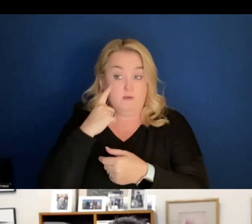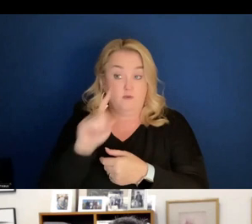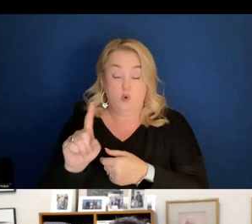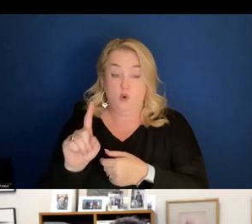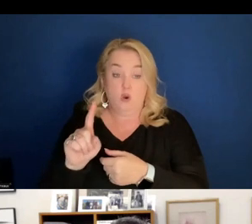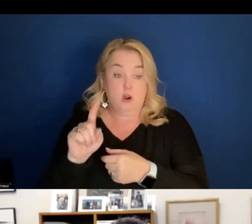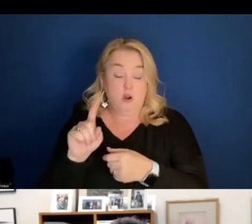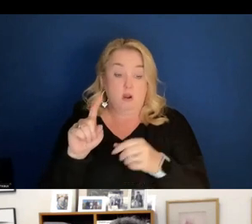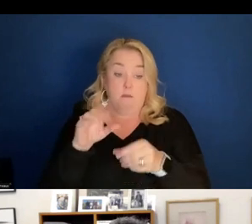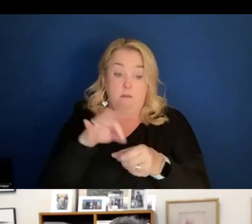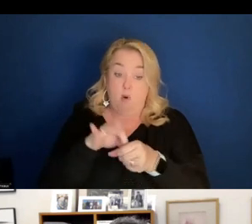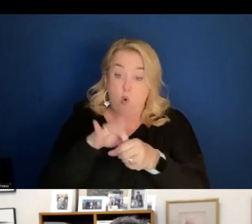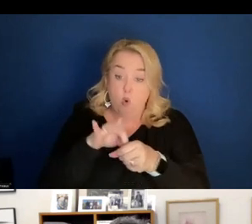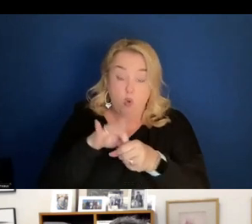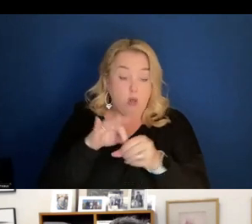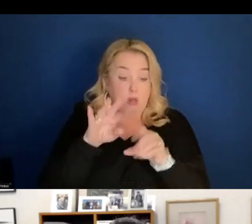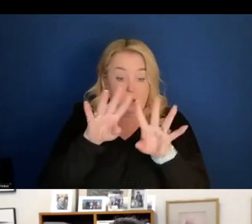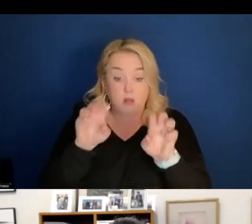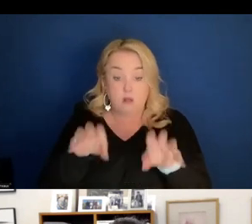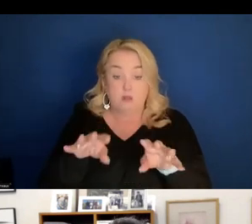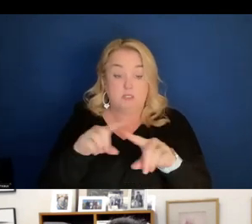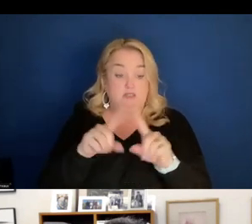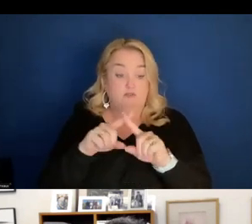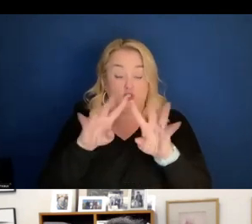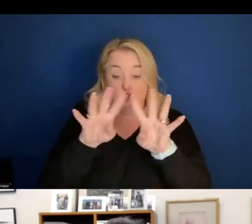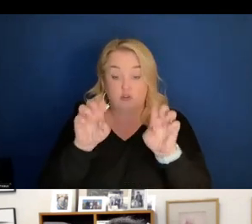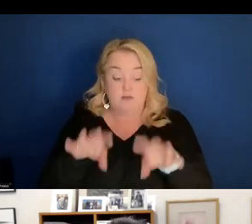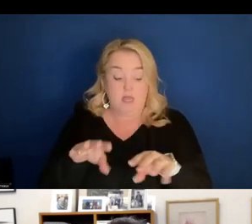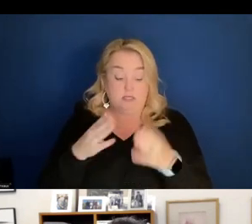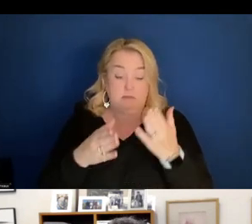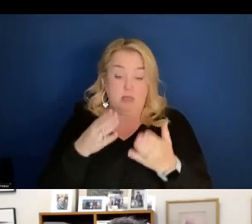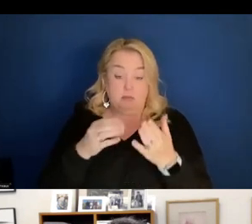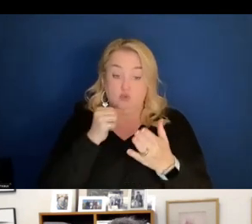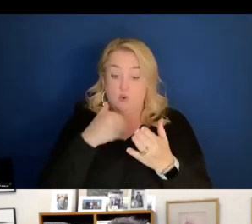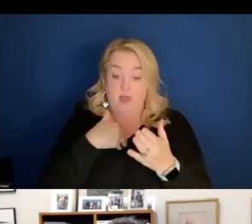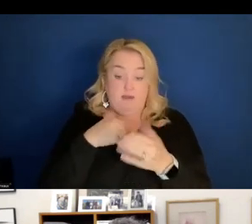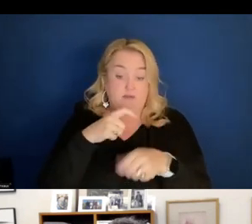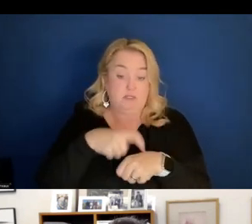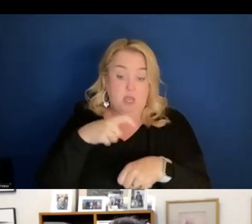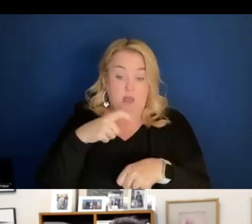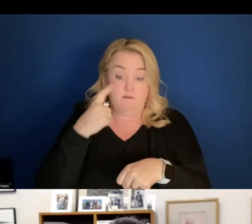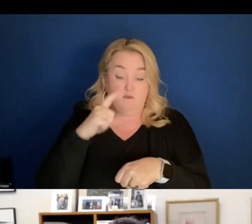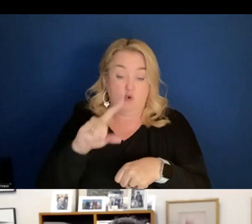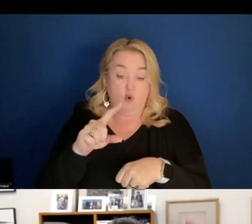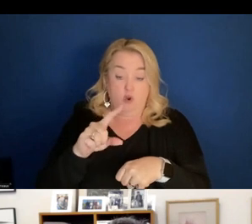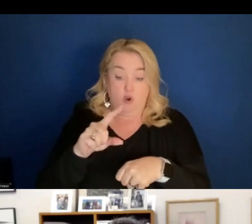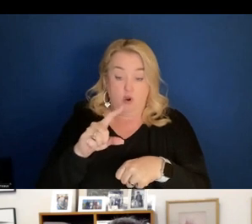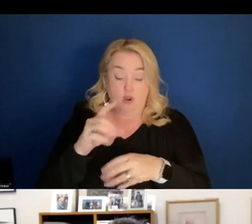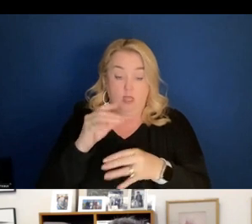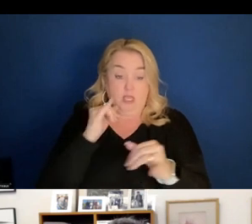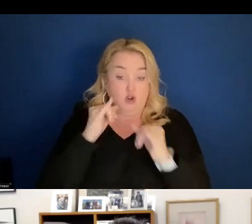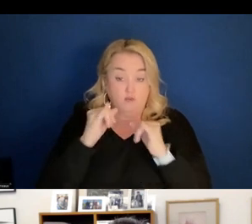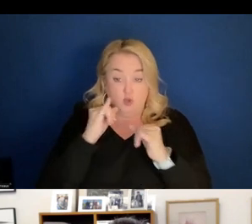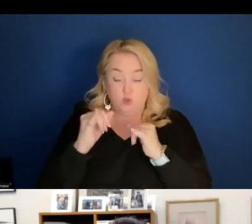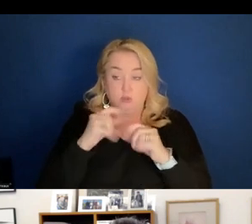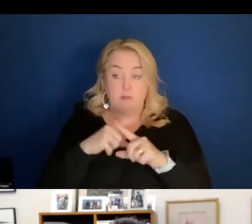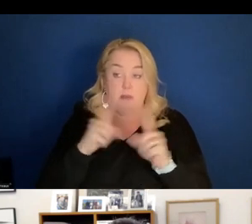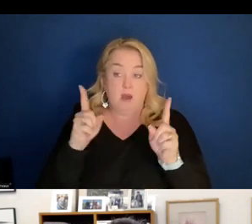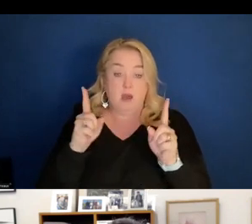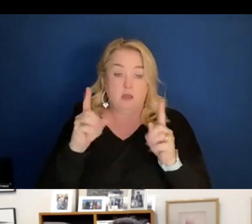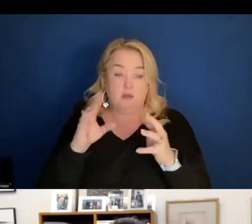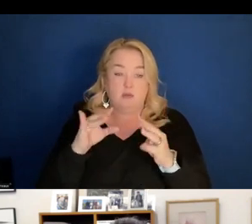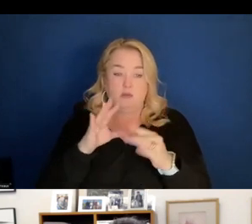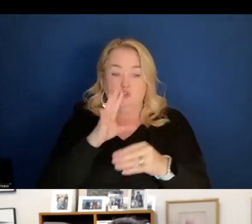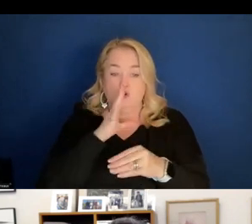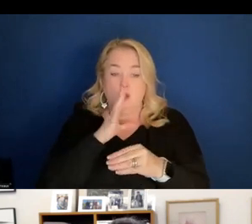to do polls or really deep surveys of people. You may not have time to do a lot of key informant interviews, et cetera. But even